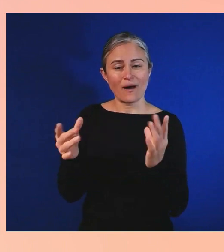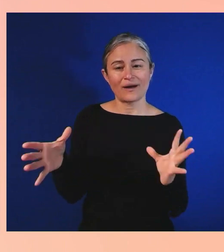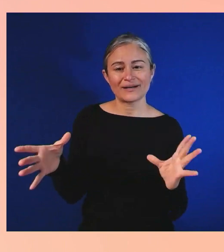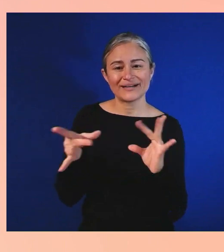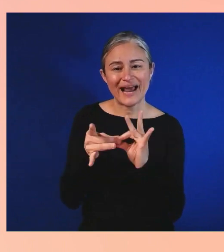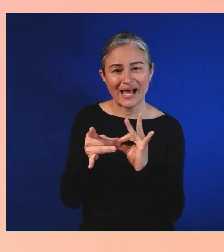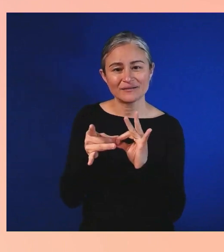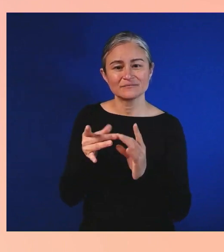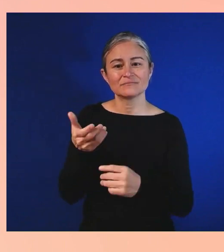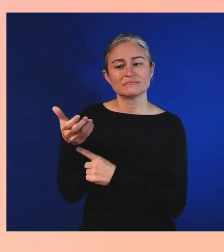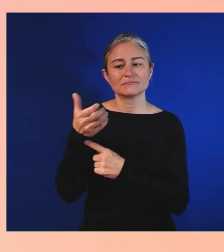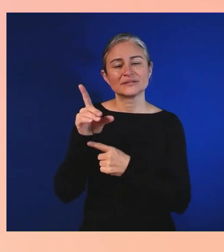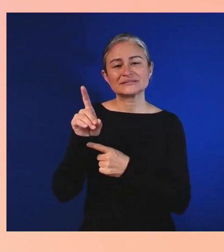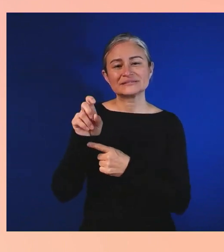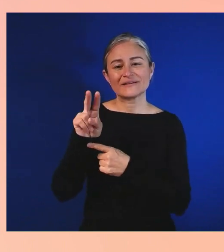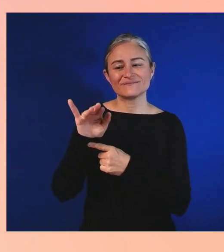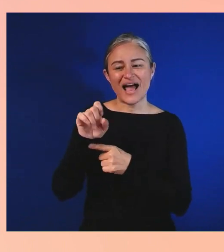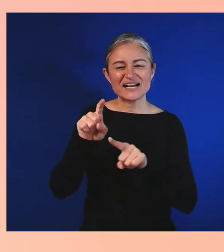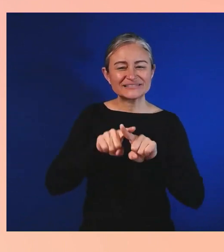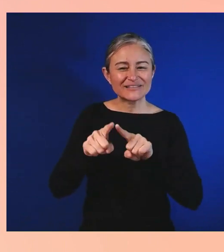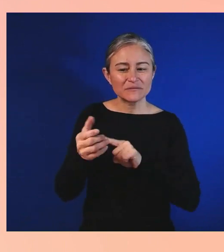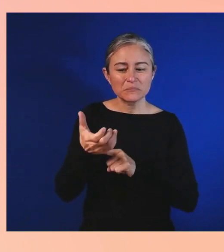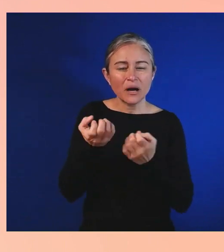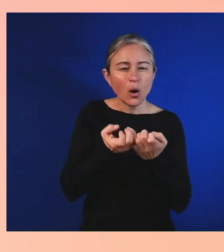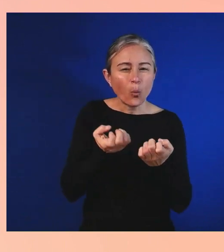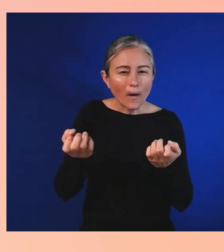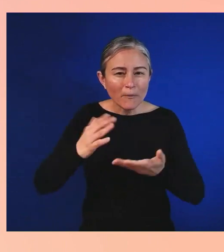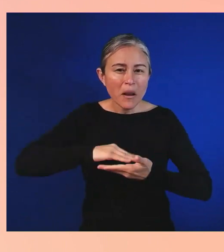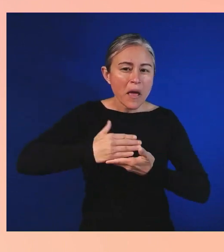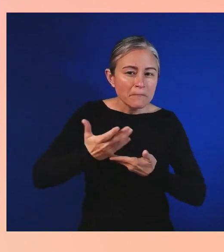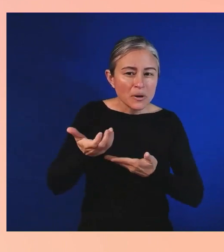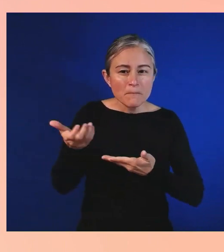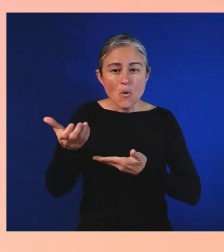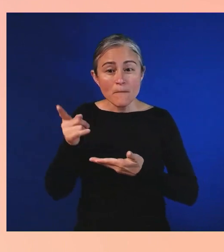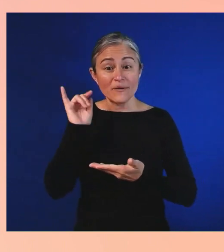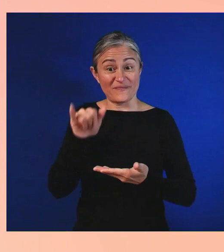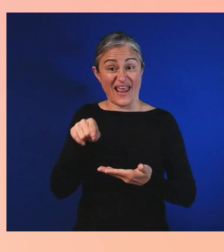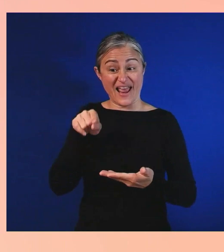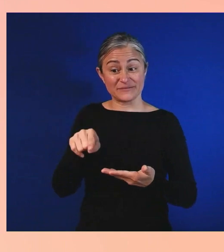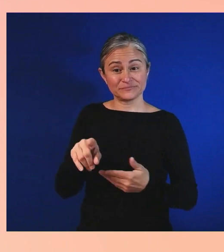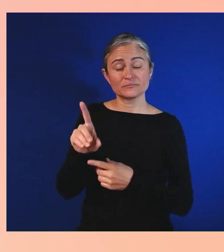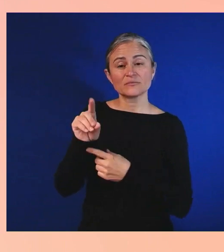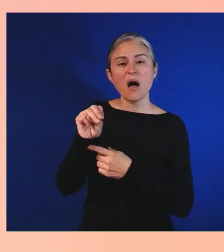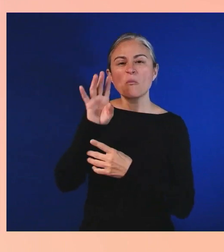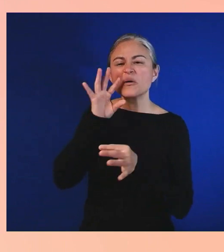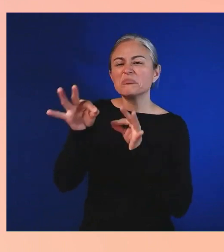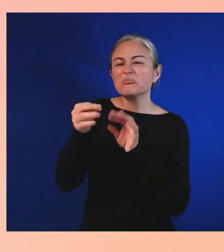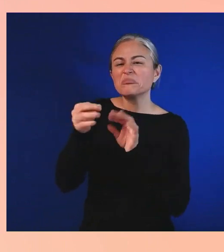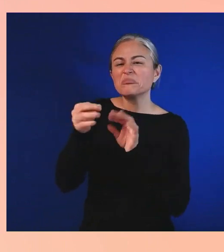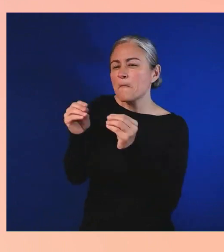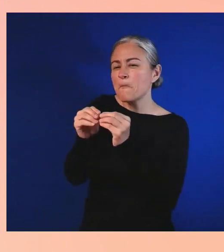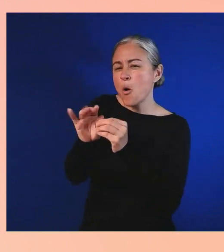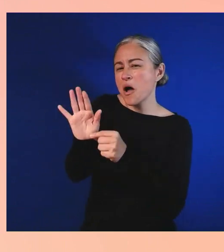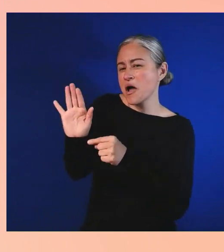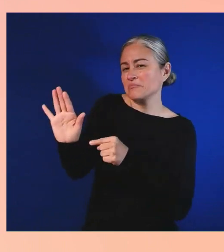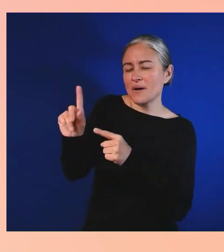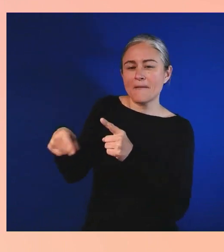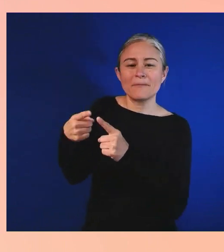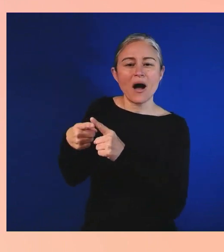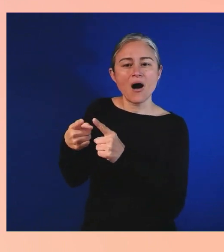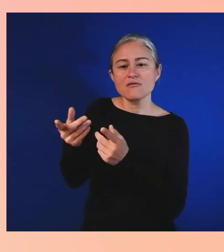talk about the digital divide that disabled people face, and I want to talk about the device